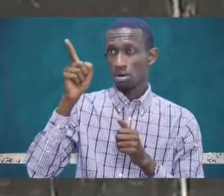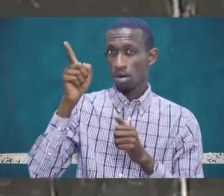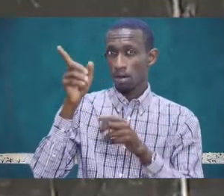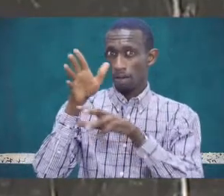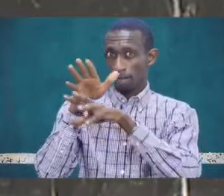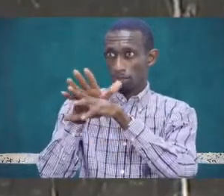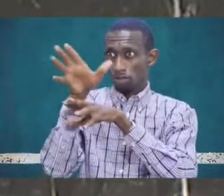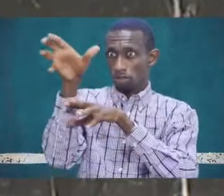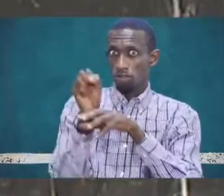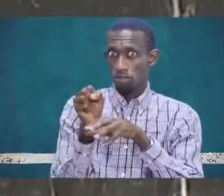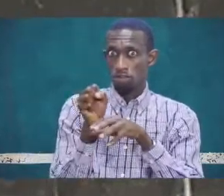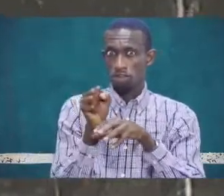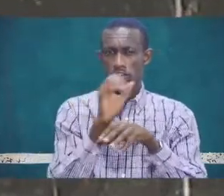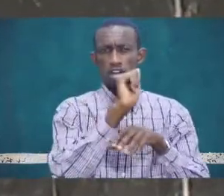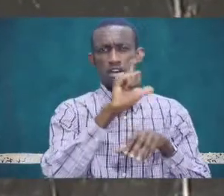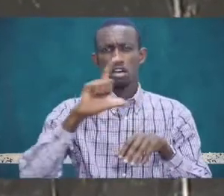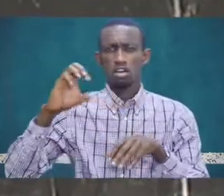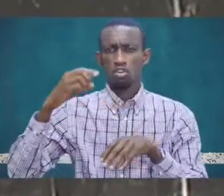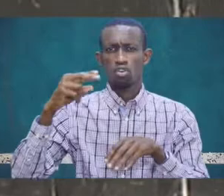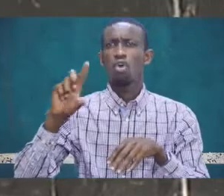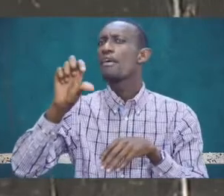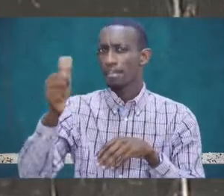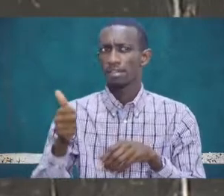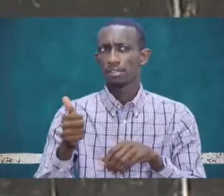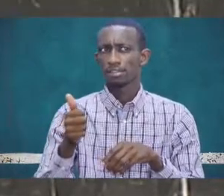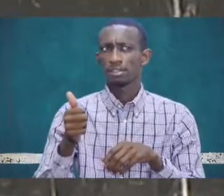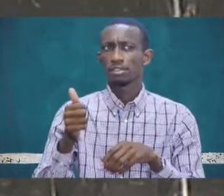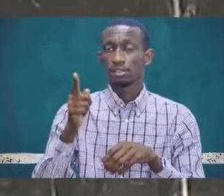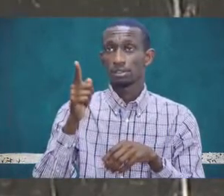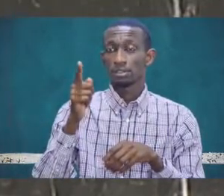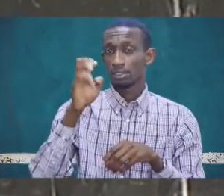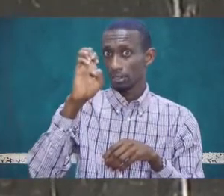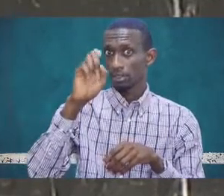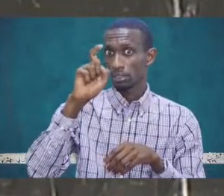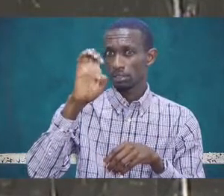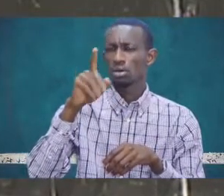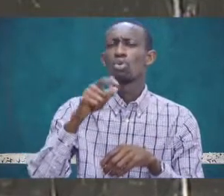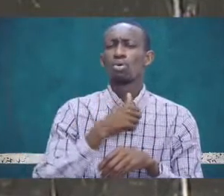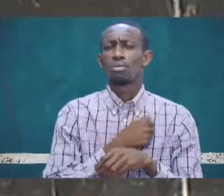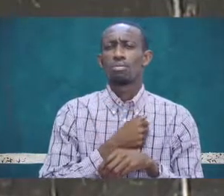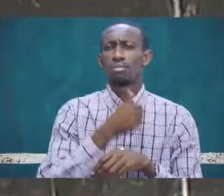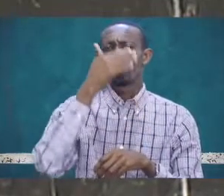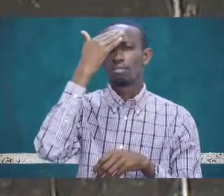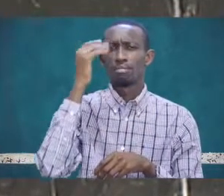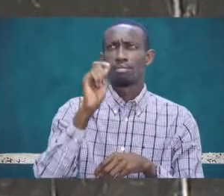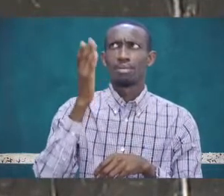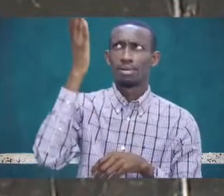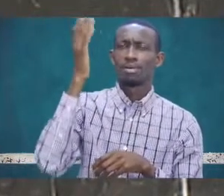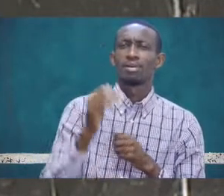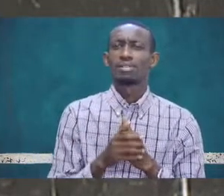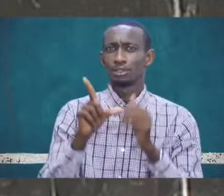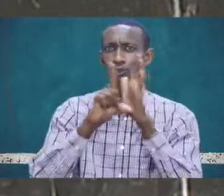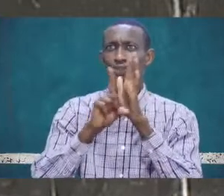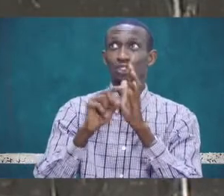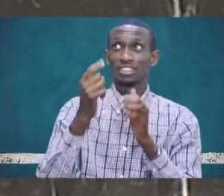reaction, the alcohol must be in excess. This is something I had forgotten, that this is another